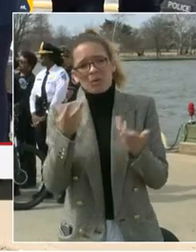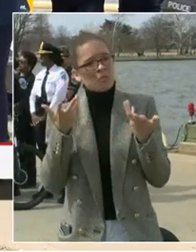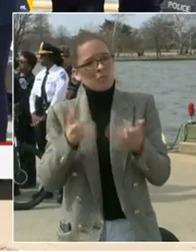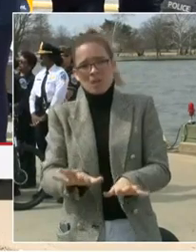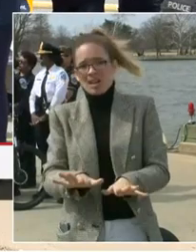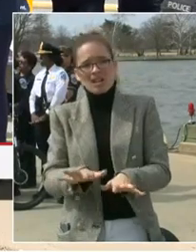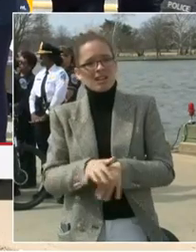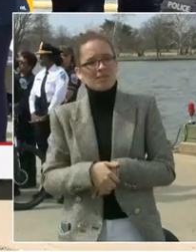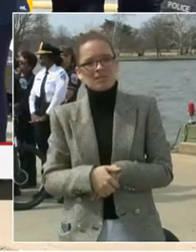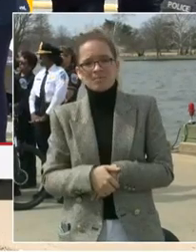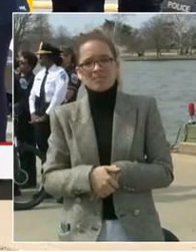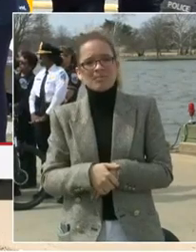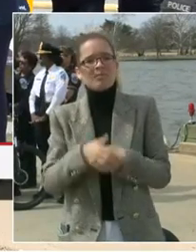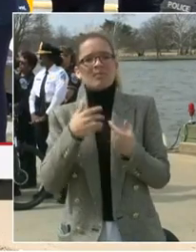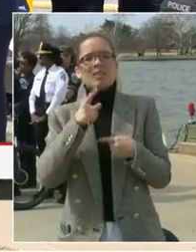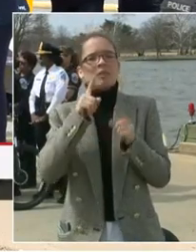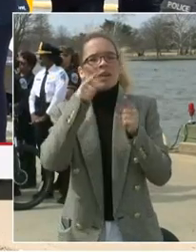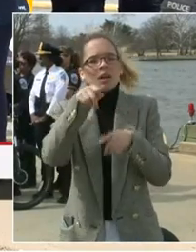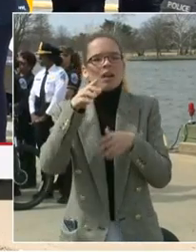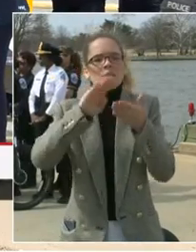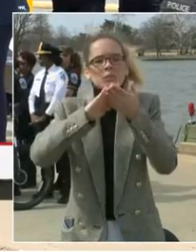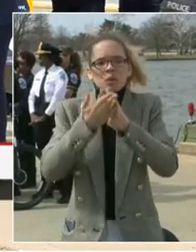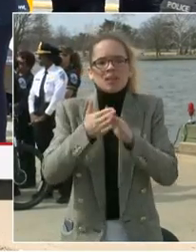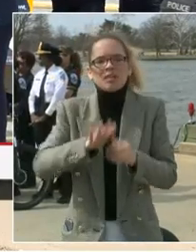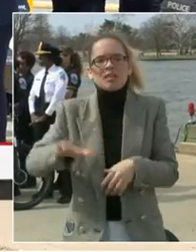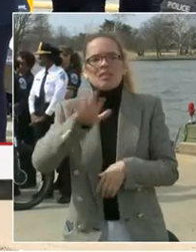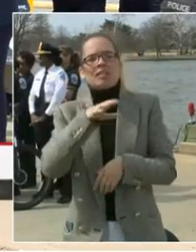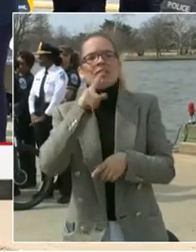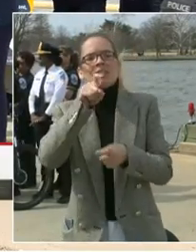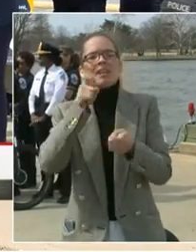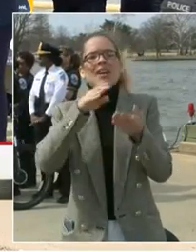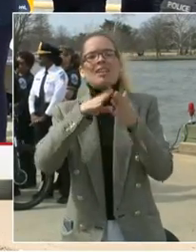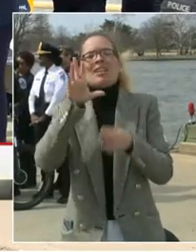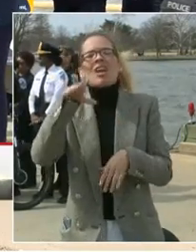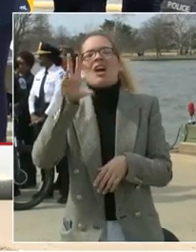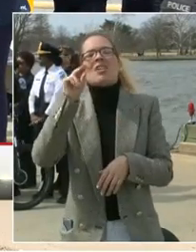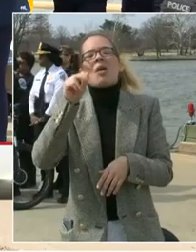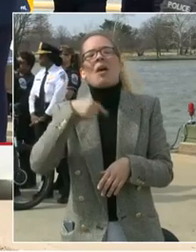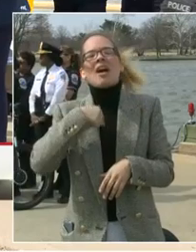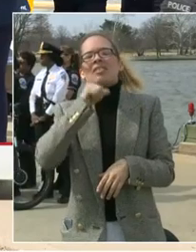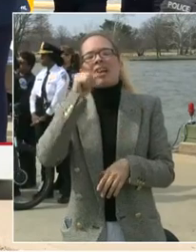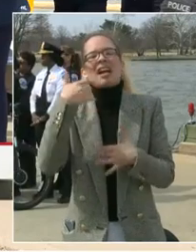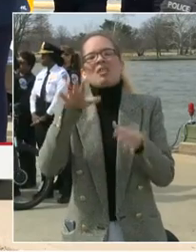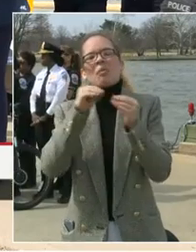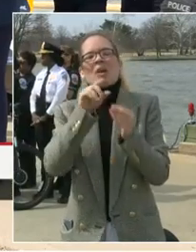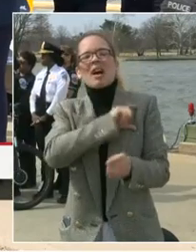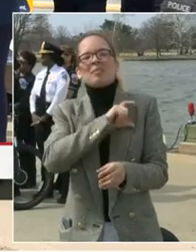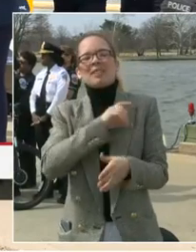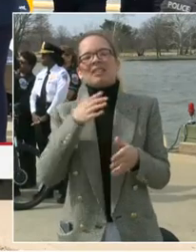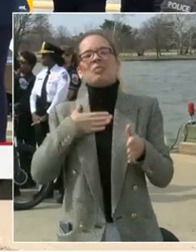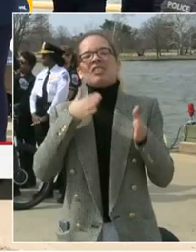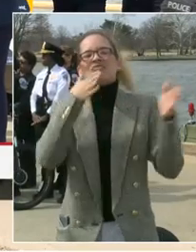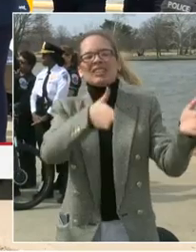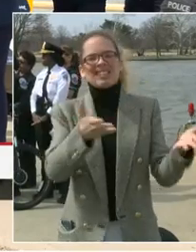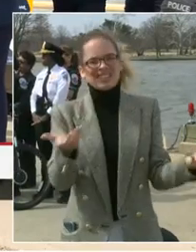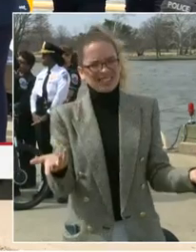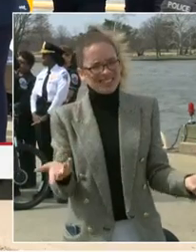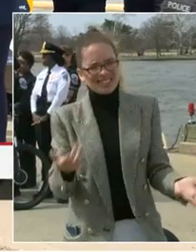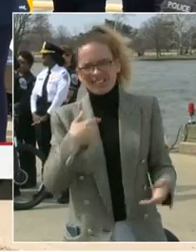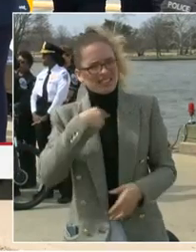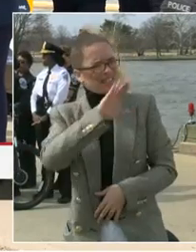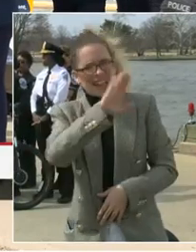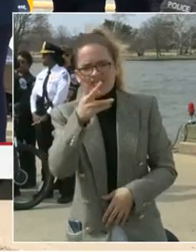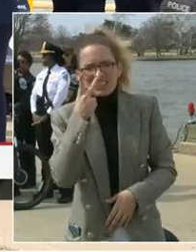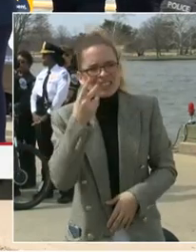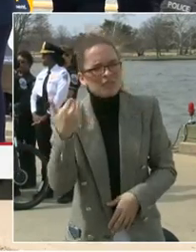I've traversed the city, I have not been to one community where residents have said, hey, chief, I don't want to see any more police in my block. That has not been my experience.